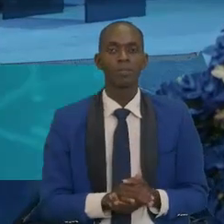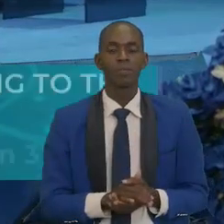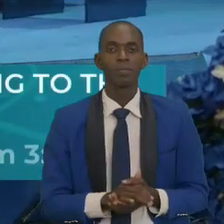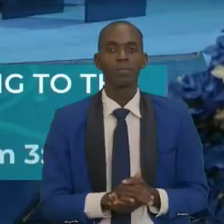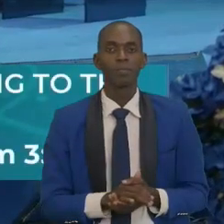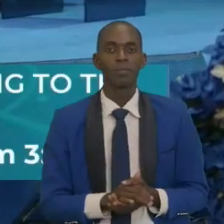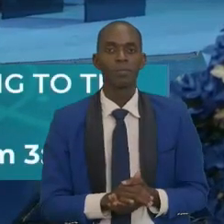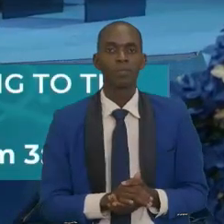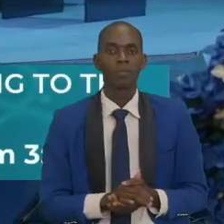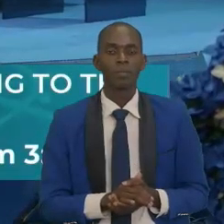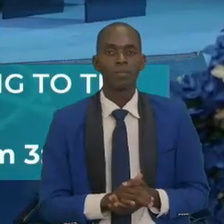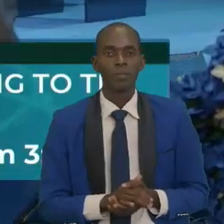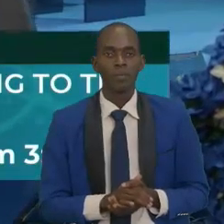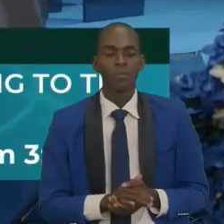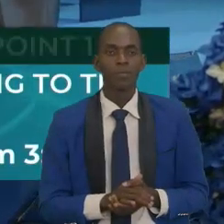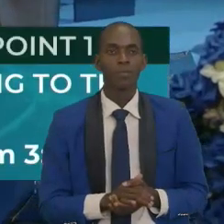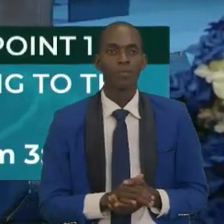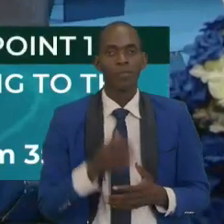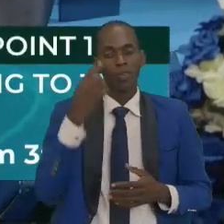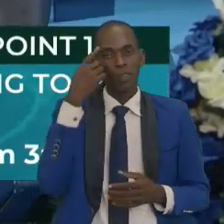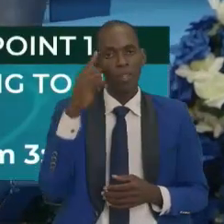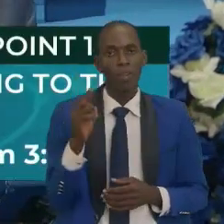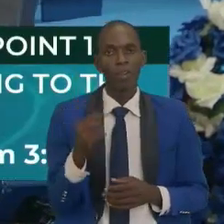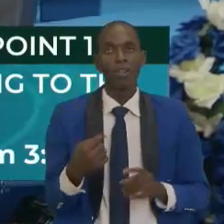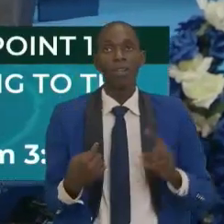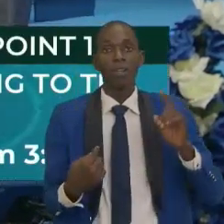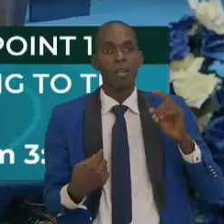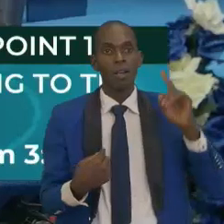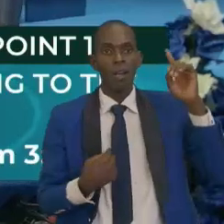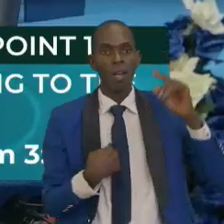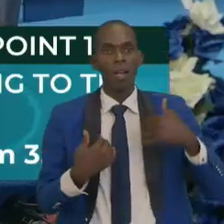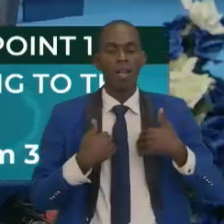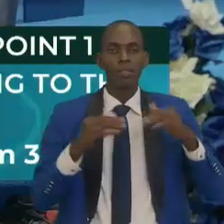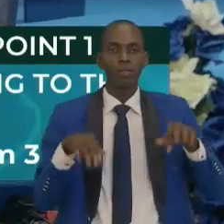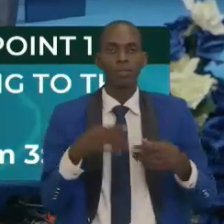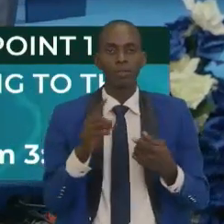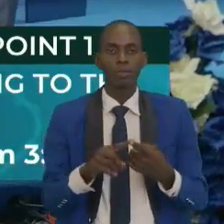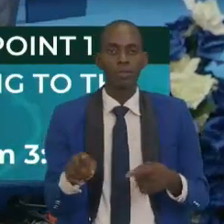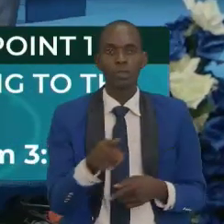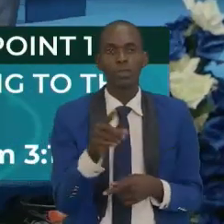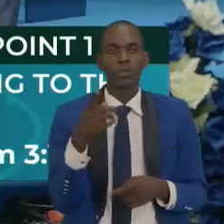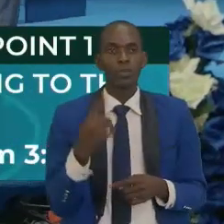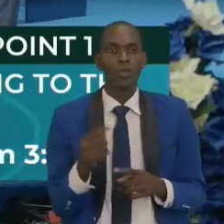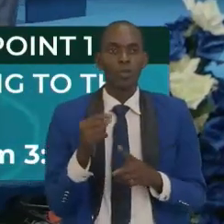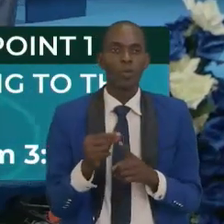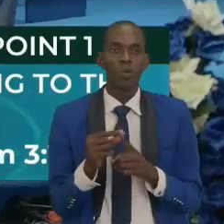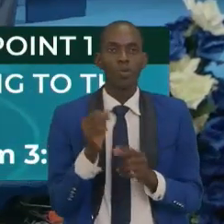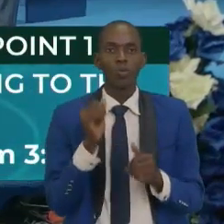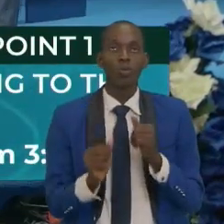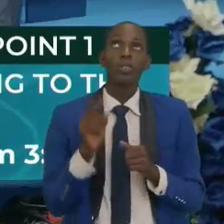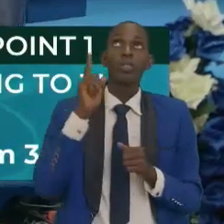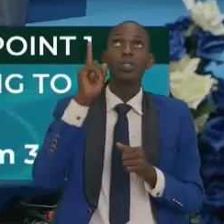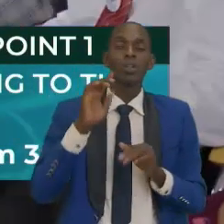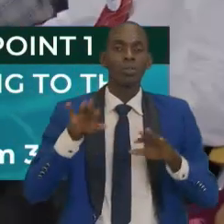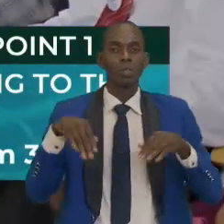8, for I have given unto them the words which thou gavest me.